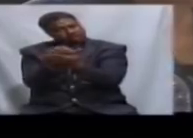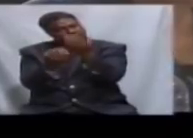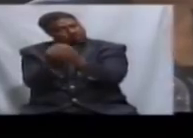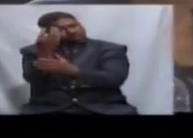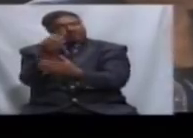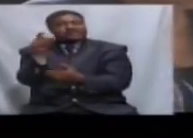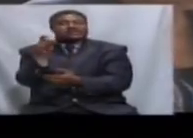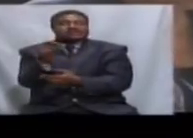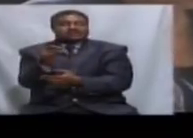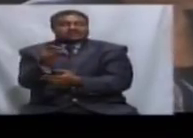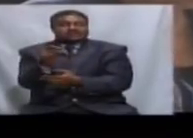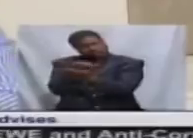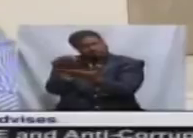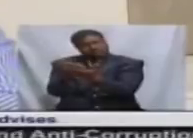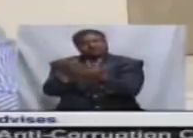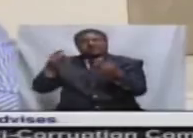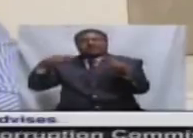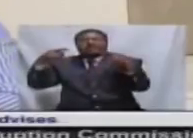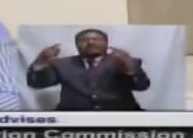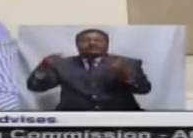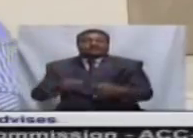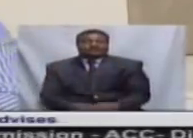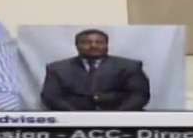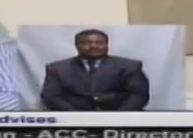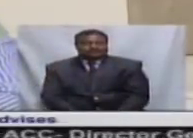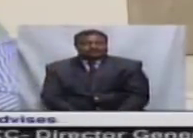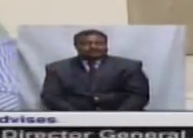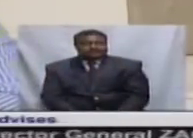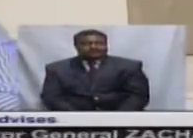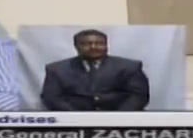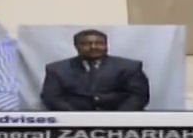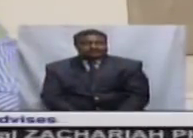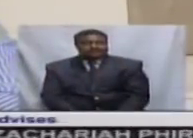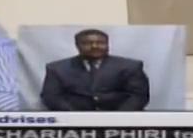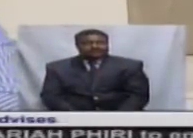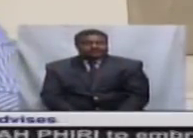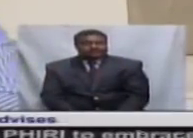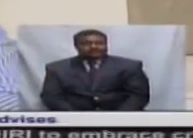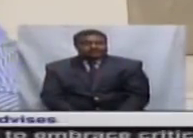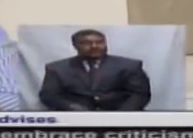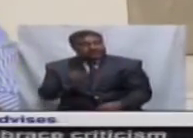These two international protocols require Zambia to attain self-sufficiency